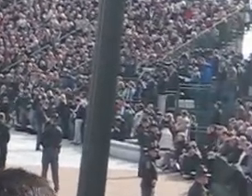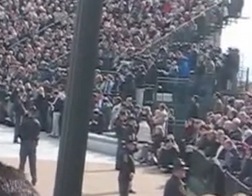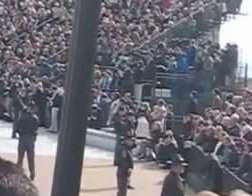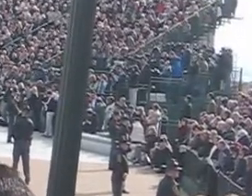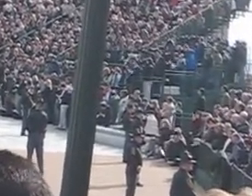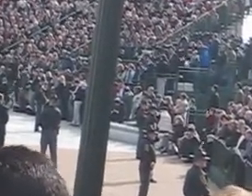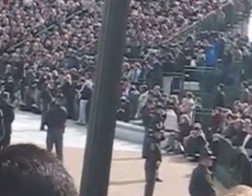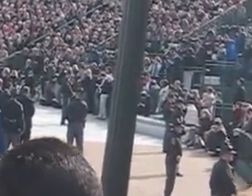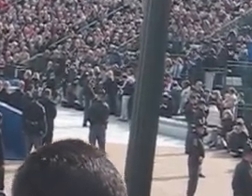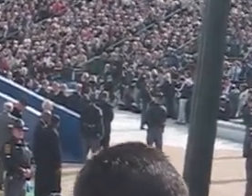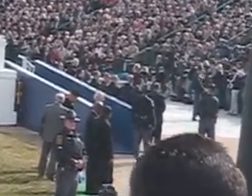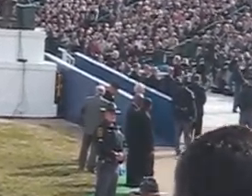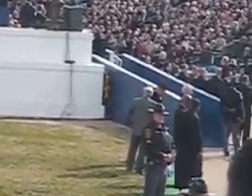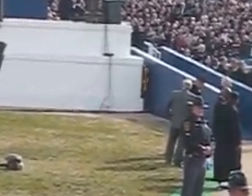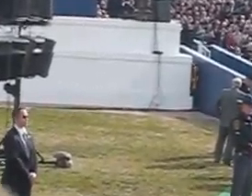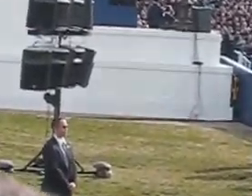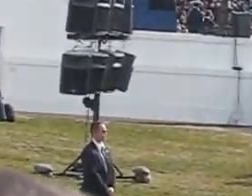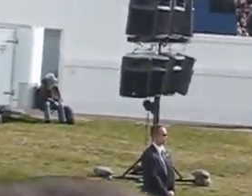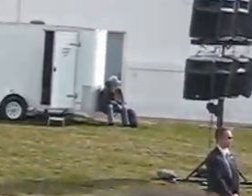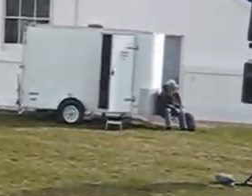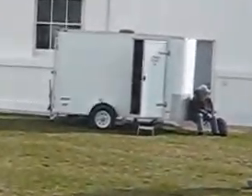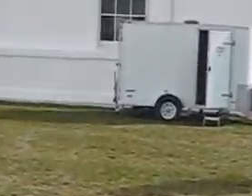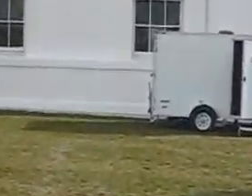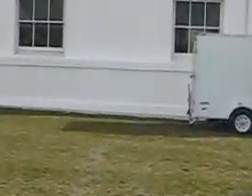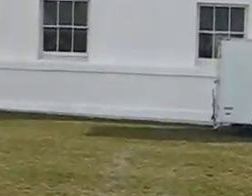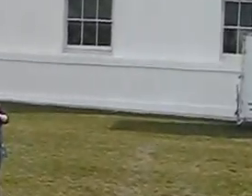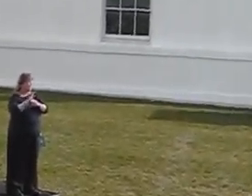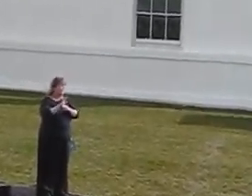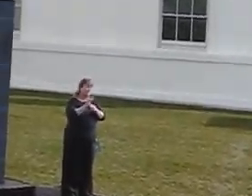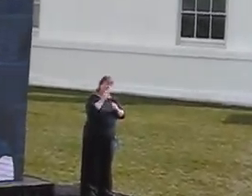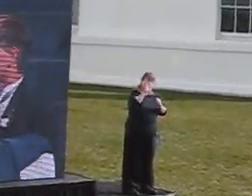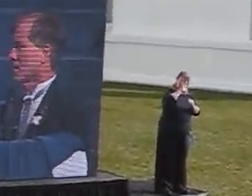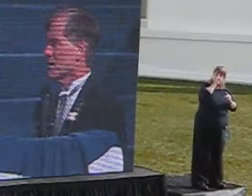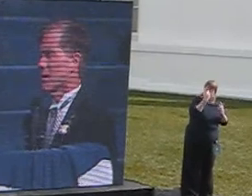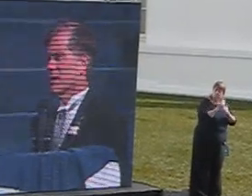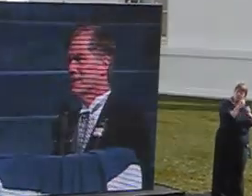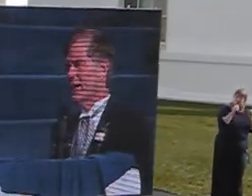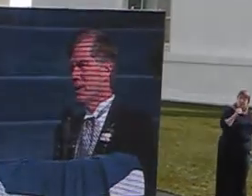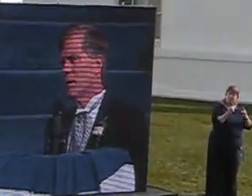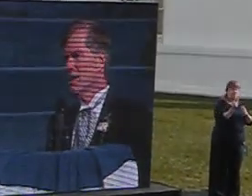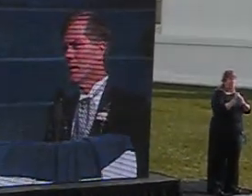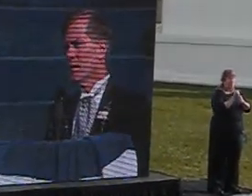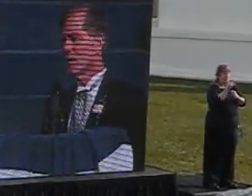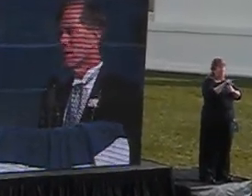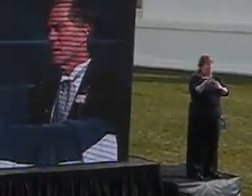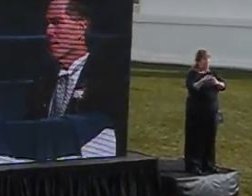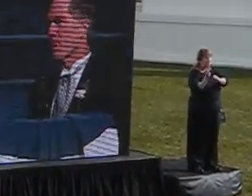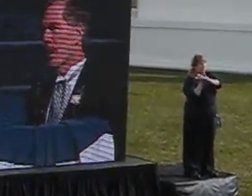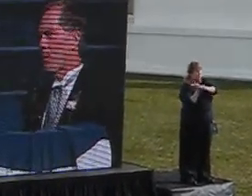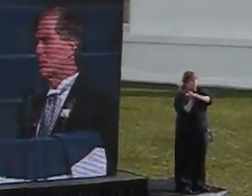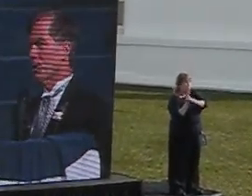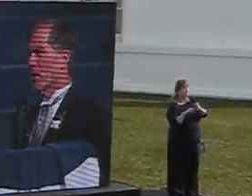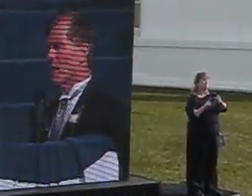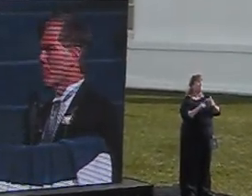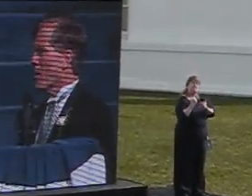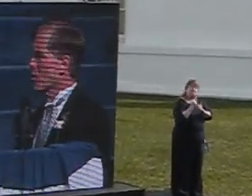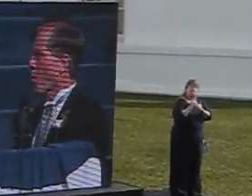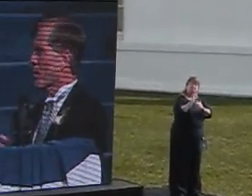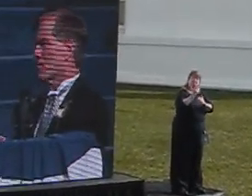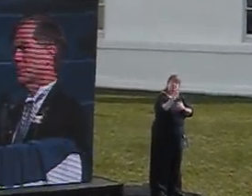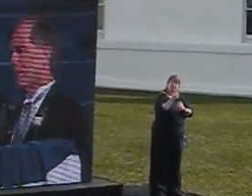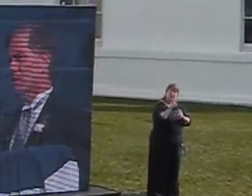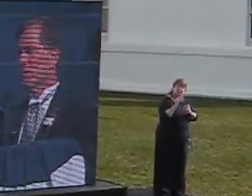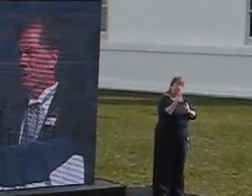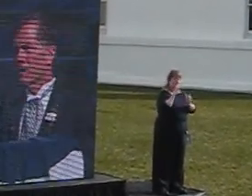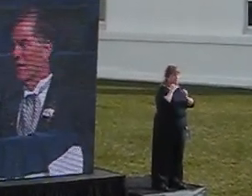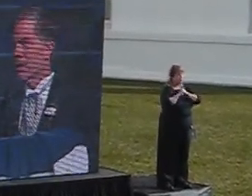Here in this Commonwealth, I urge business owners to look for new opportunities to sponsor a Little League team, help a charity, promote